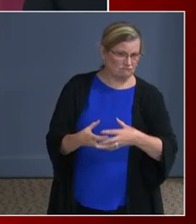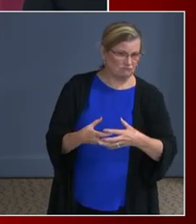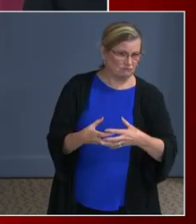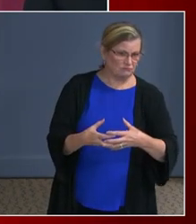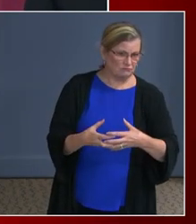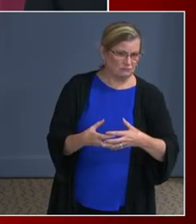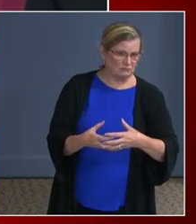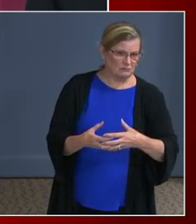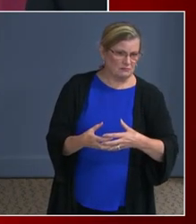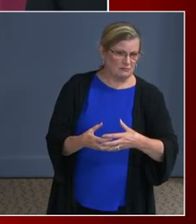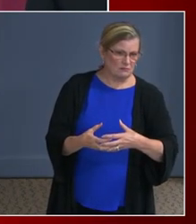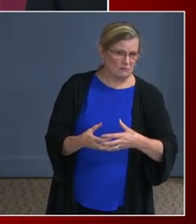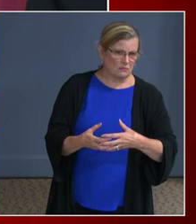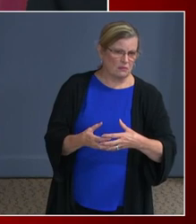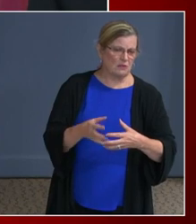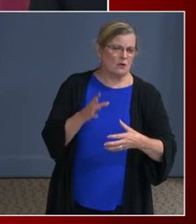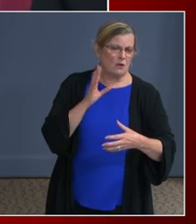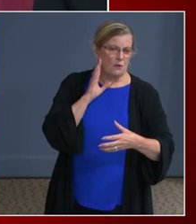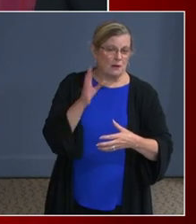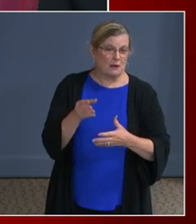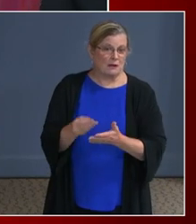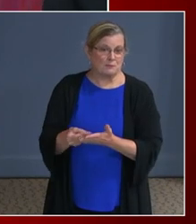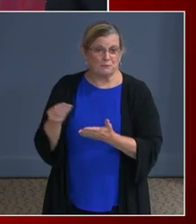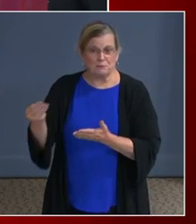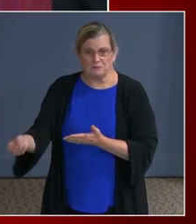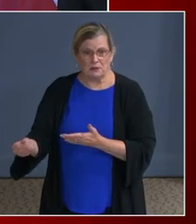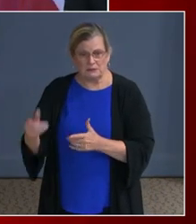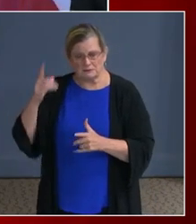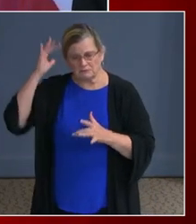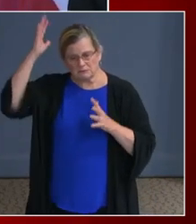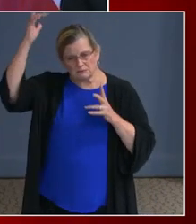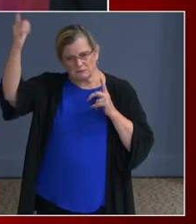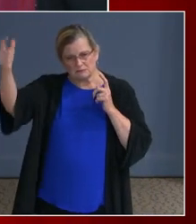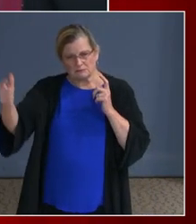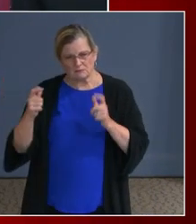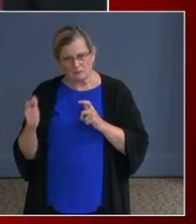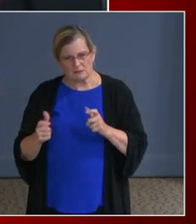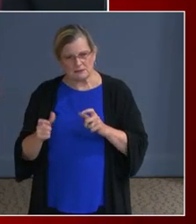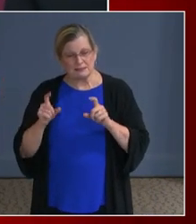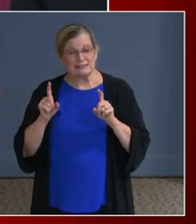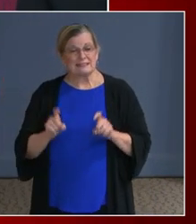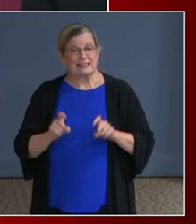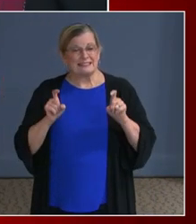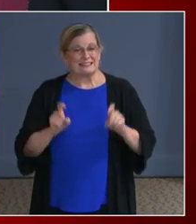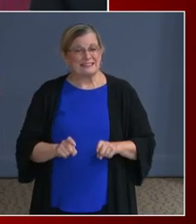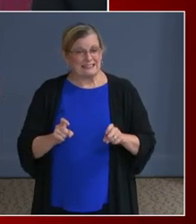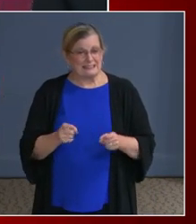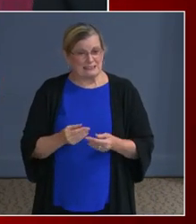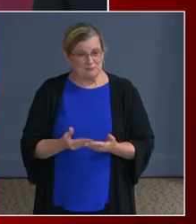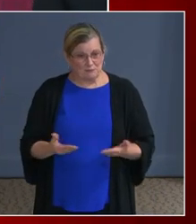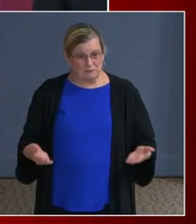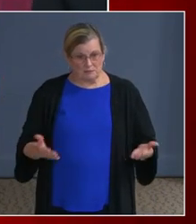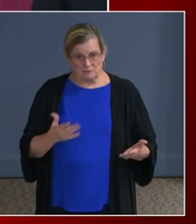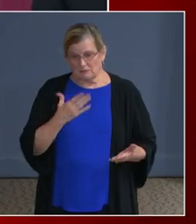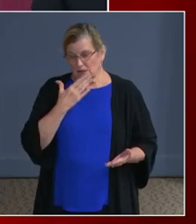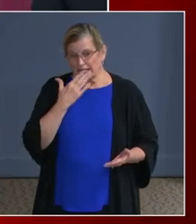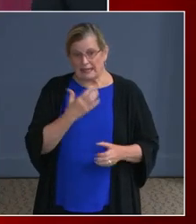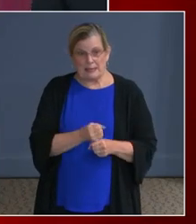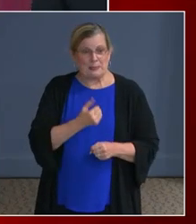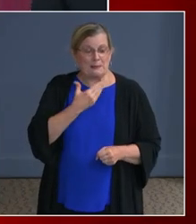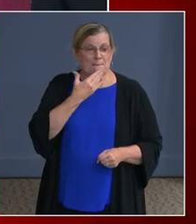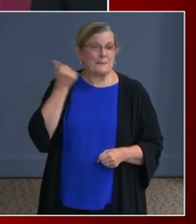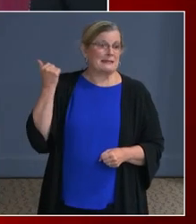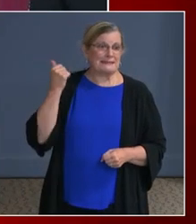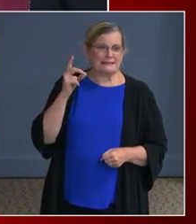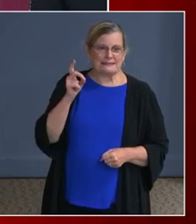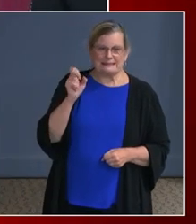to put pressure on the manufacturers and to get the best deal. DC is not included amongst those 8 states. Can